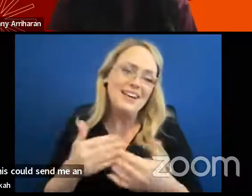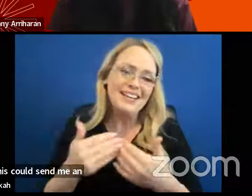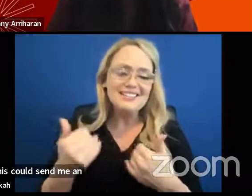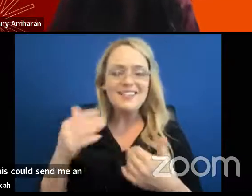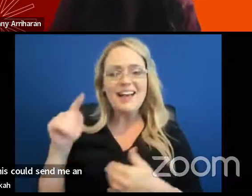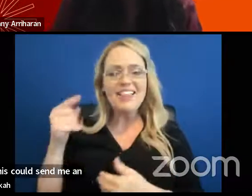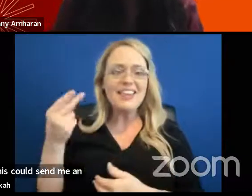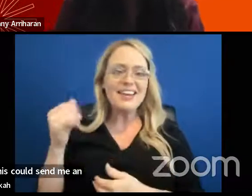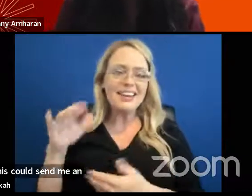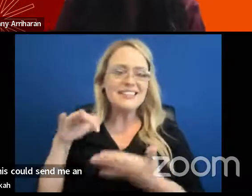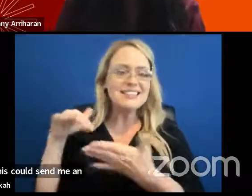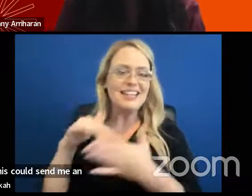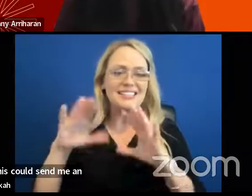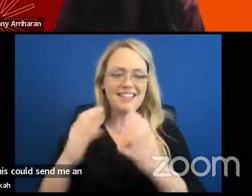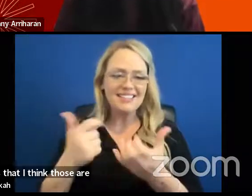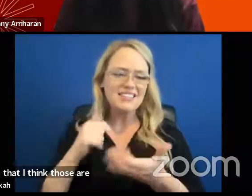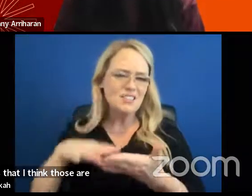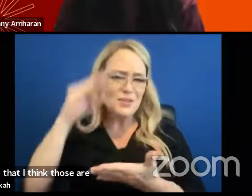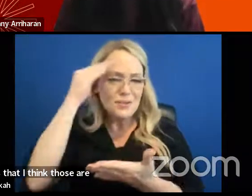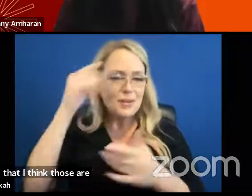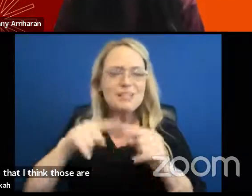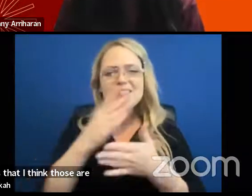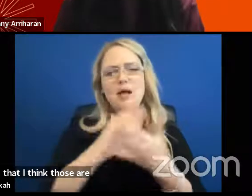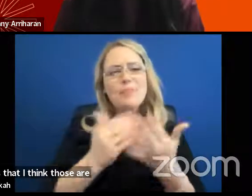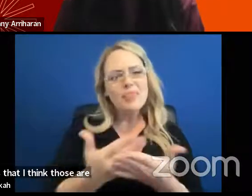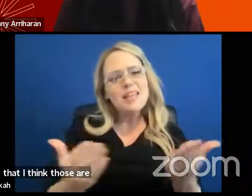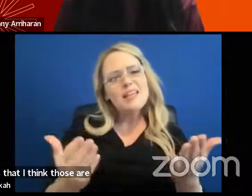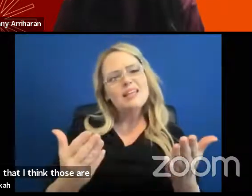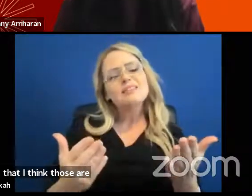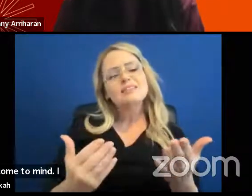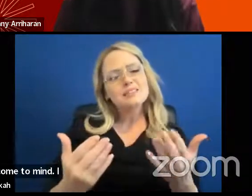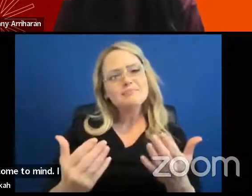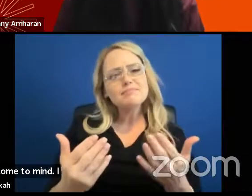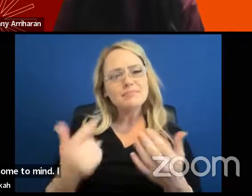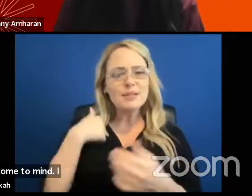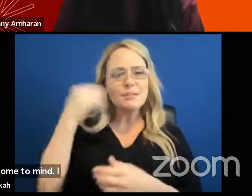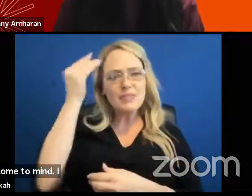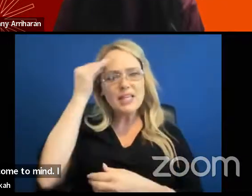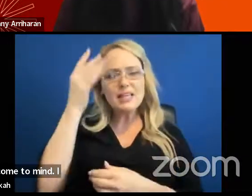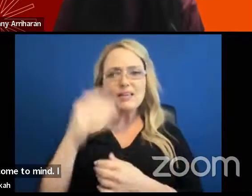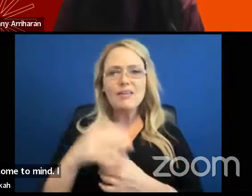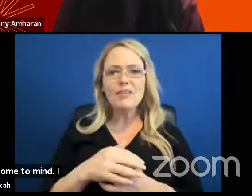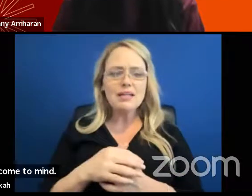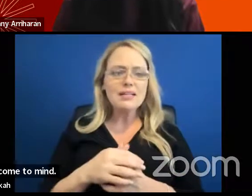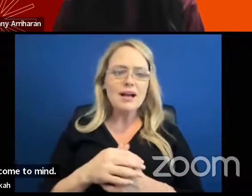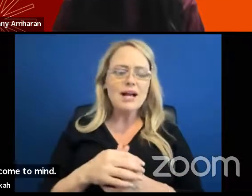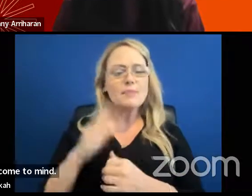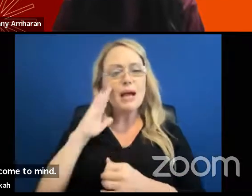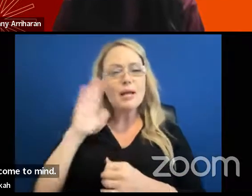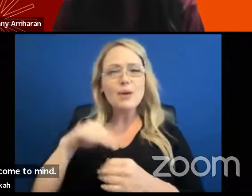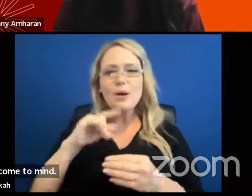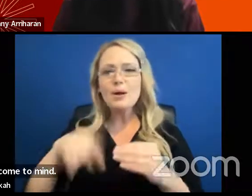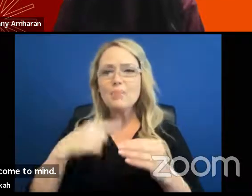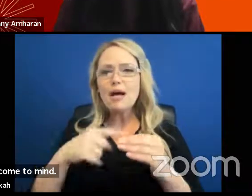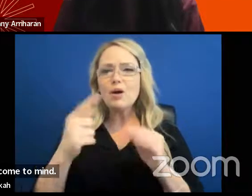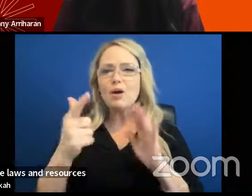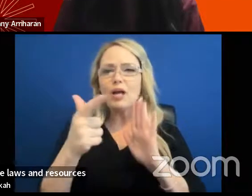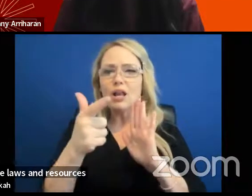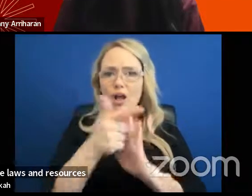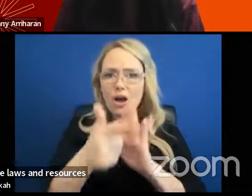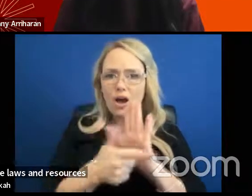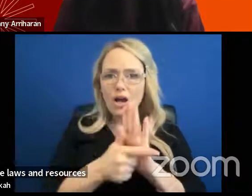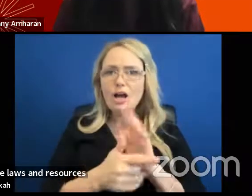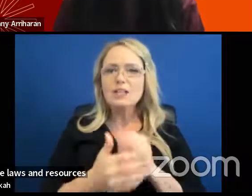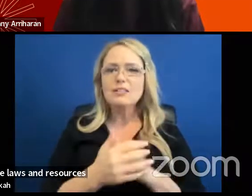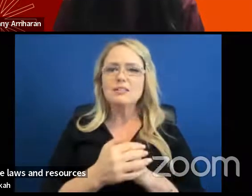So those are some initial things that come to mind. I do know that as kind of like laws and resources change, some people have